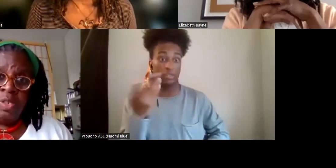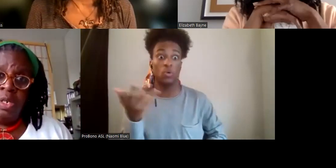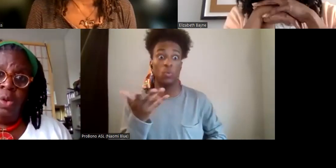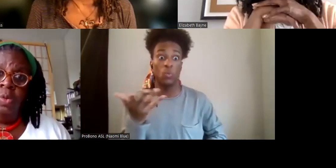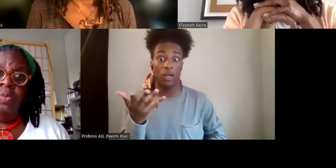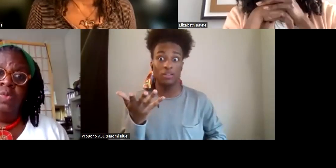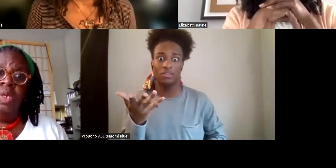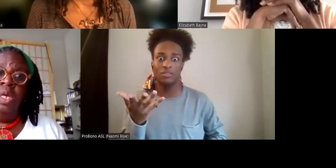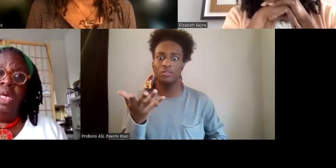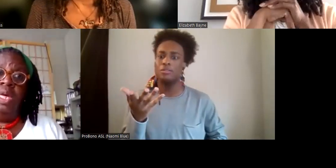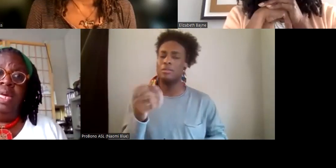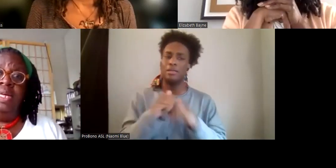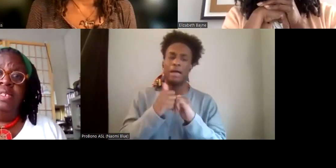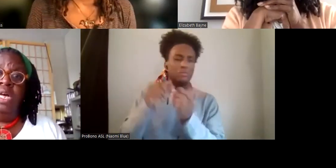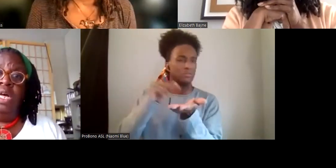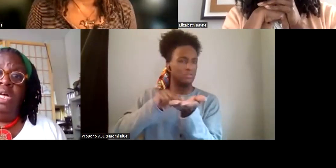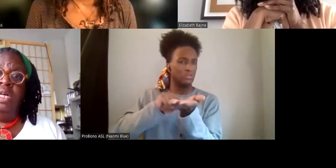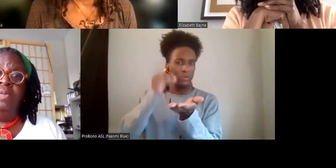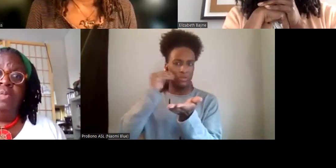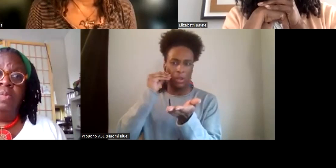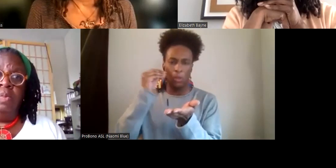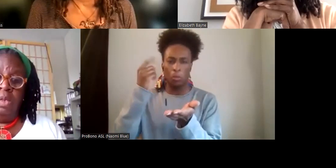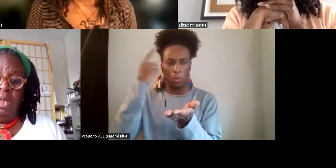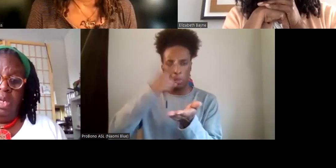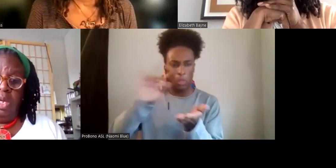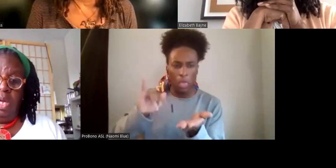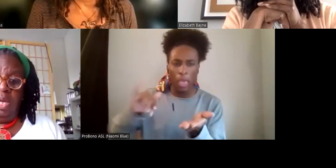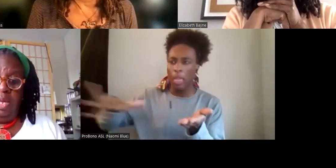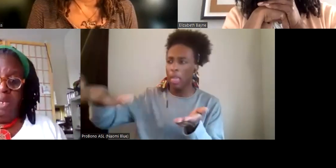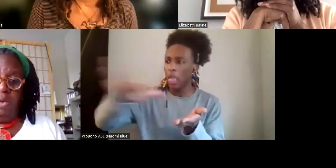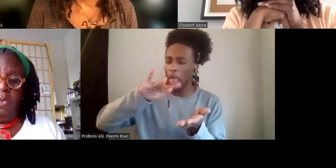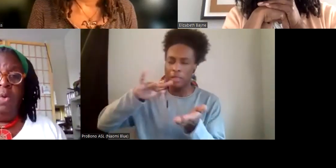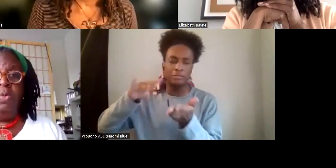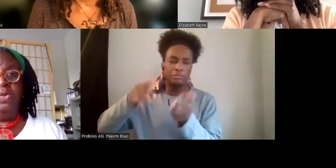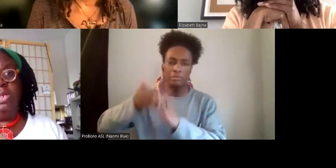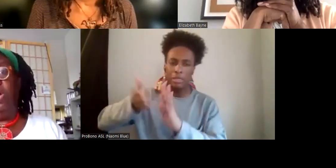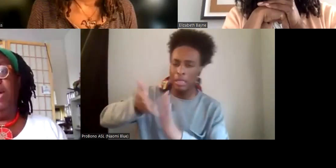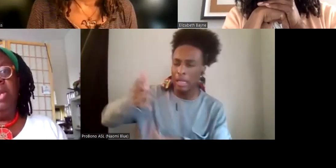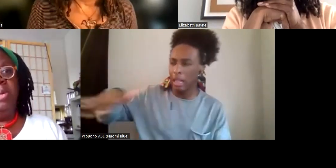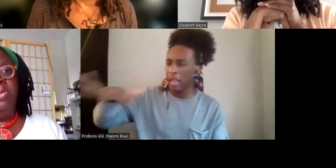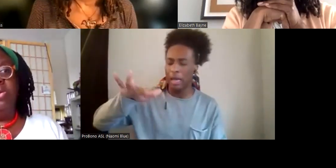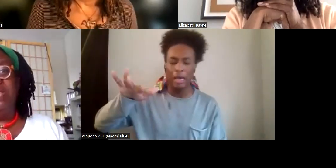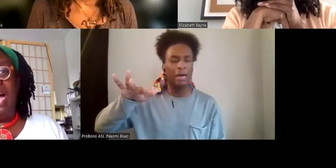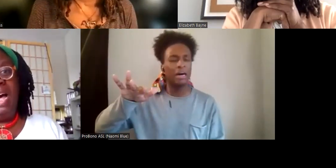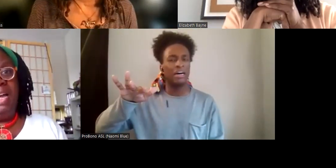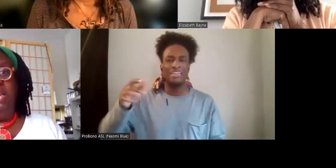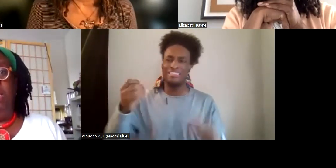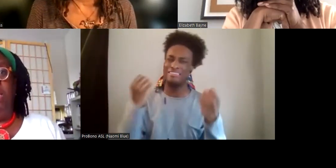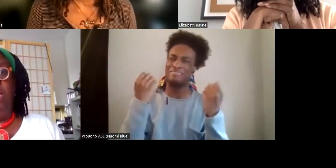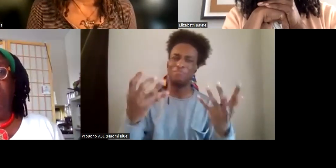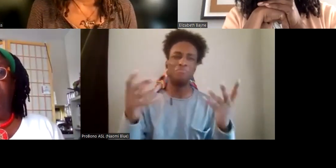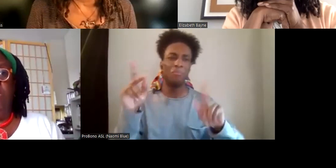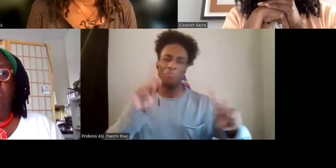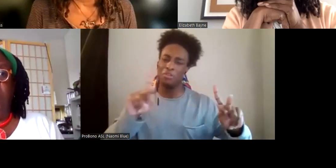was the state of nursing homes and and what was, how many people